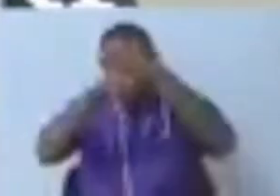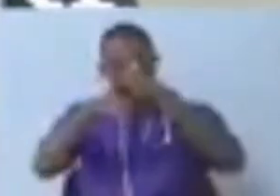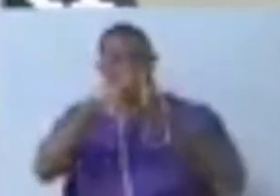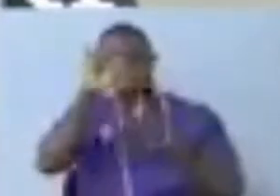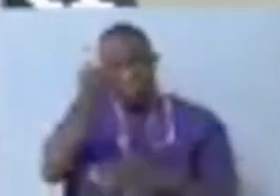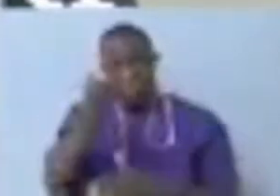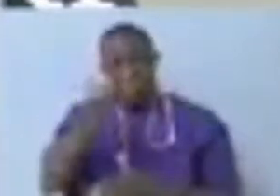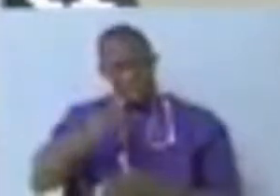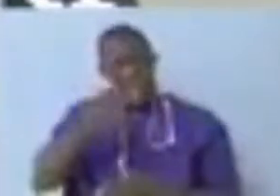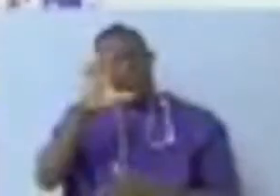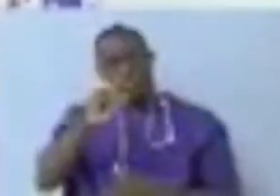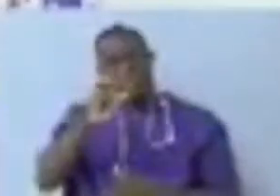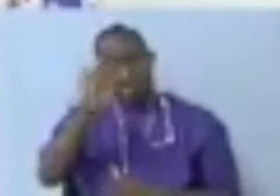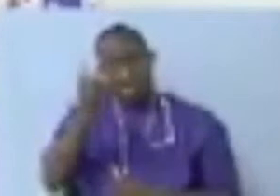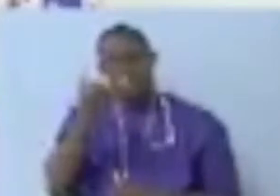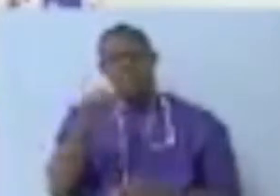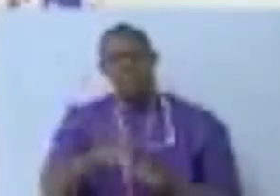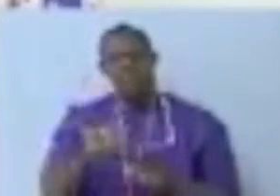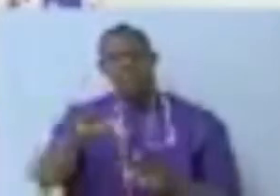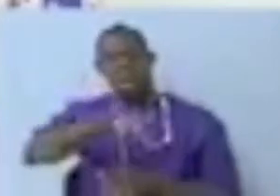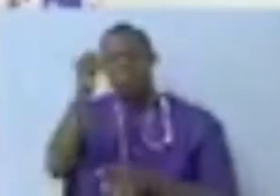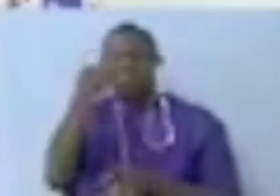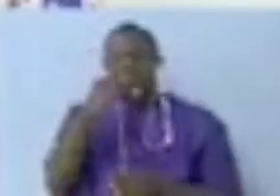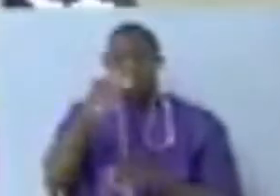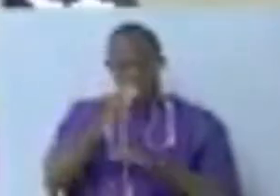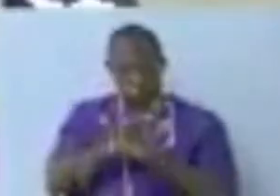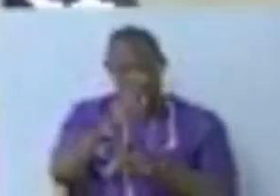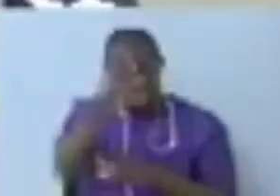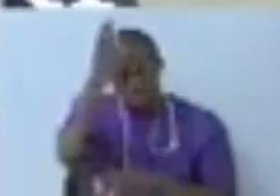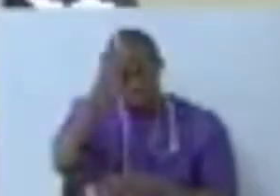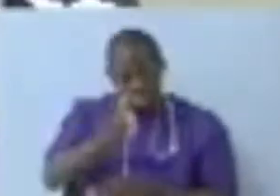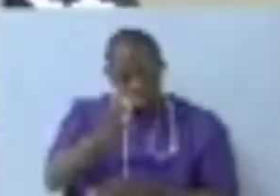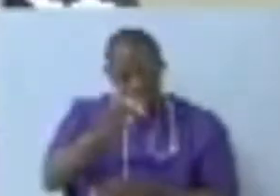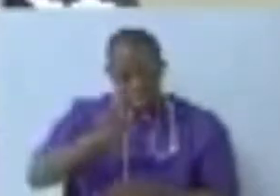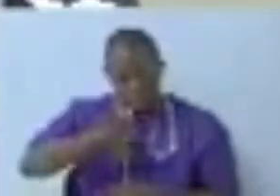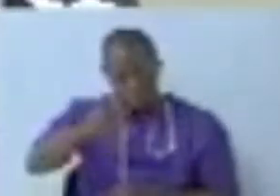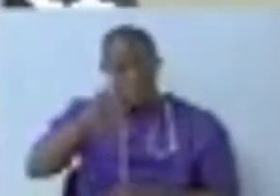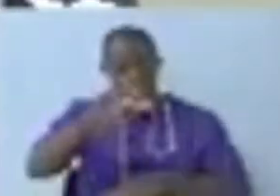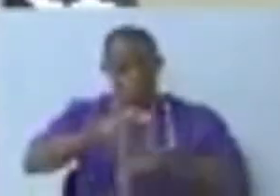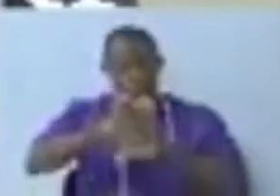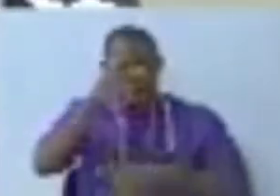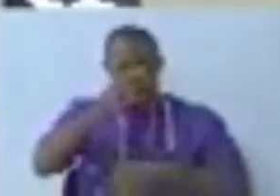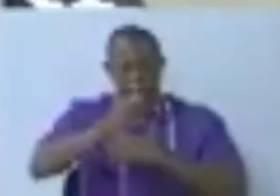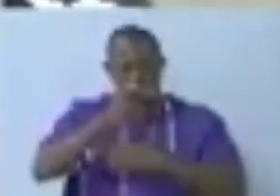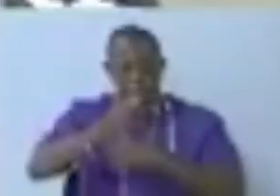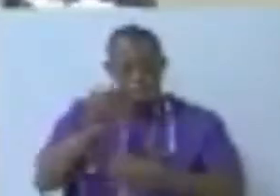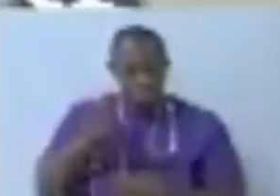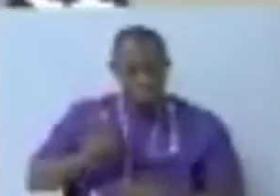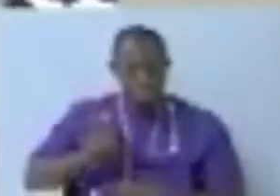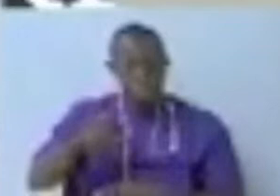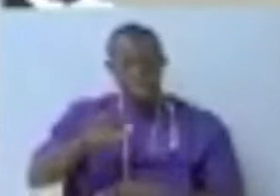yes. And were you truthful and honest to the Gambian people?